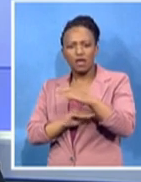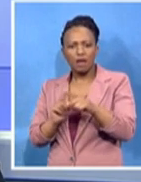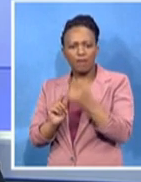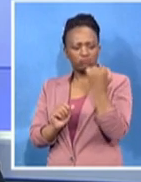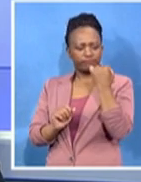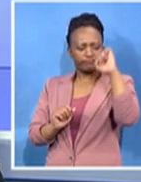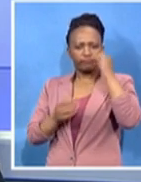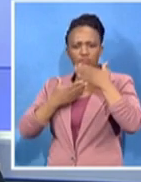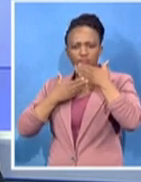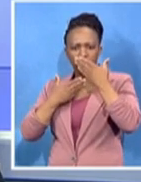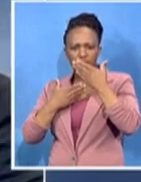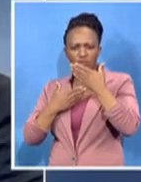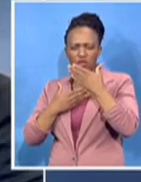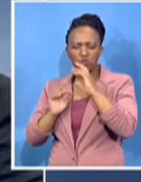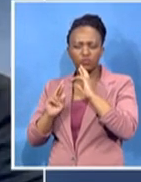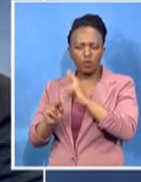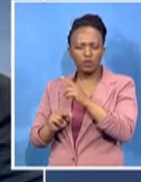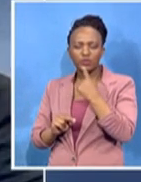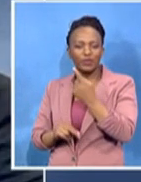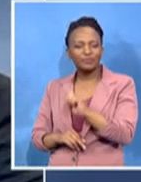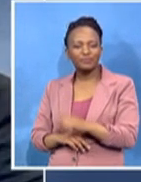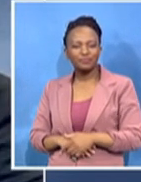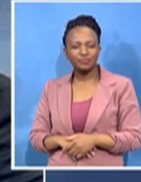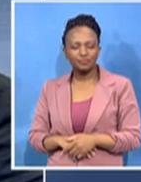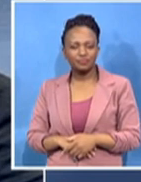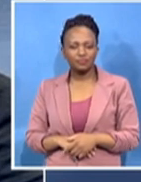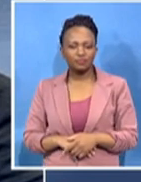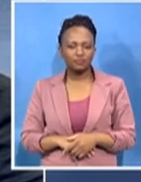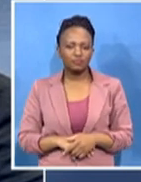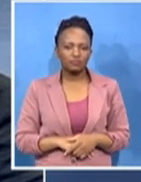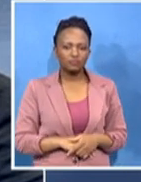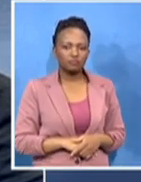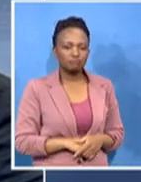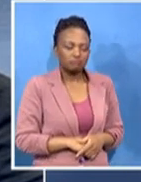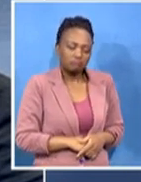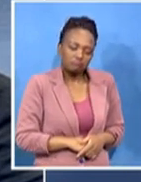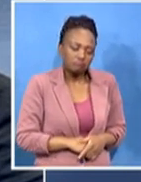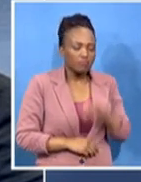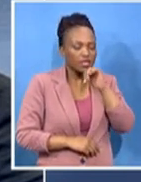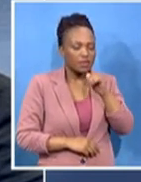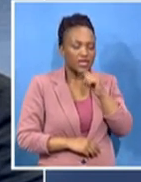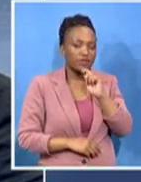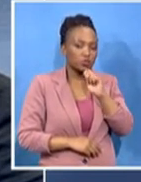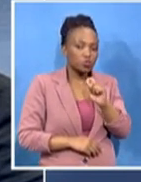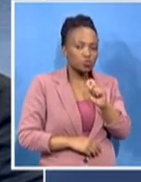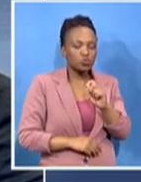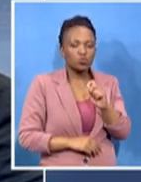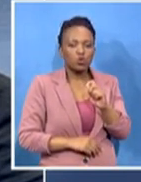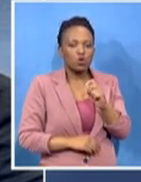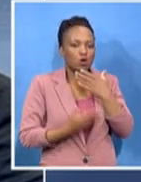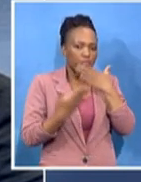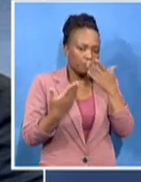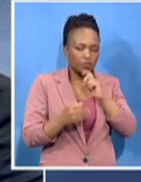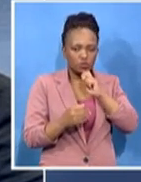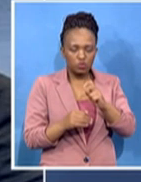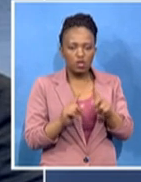that? Even if that were so, it doesn't mean that because there was a mistake in the past, we must perpetuate that mistake. We